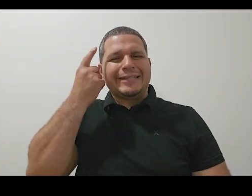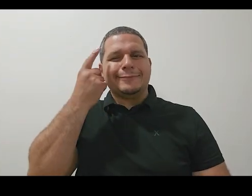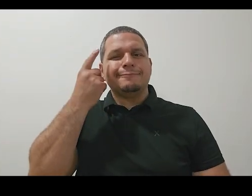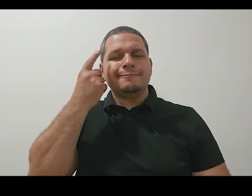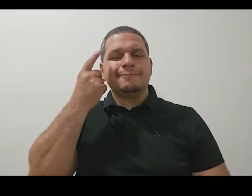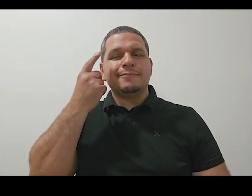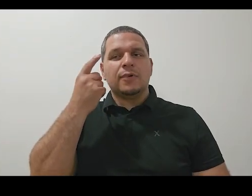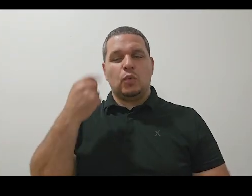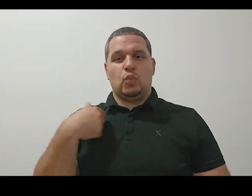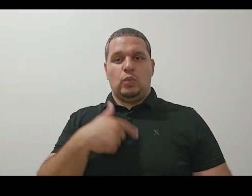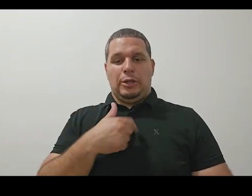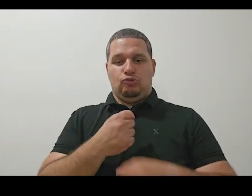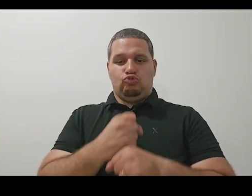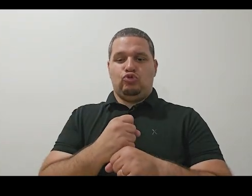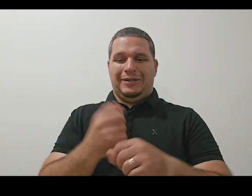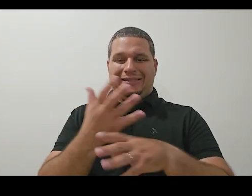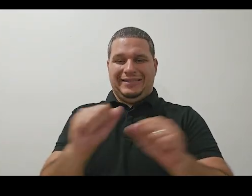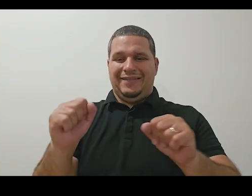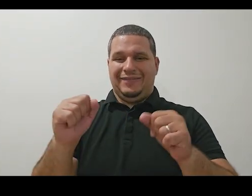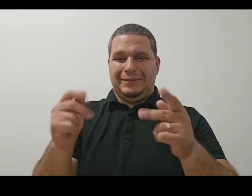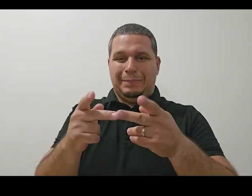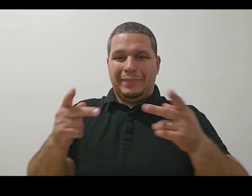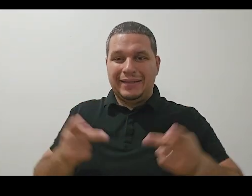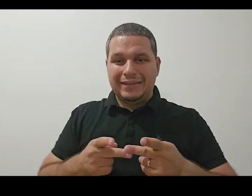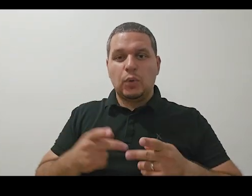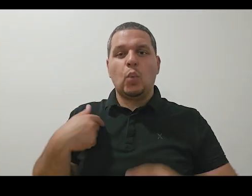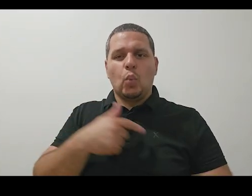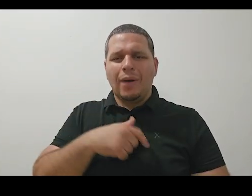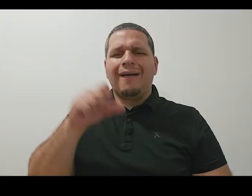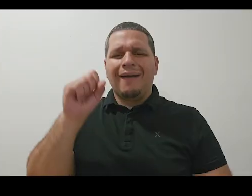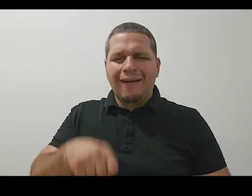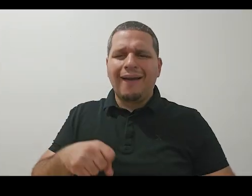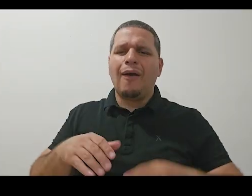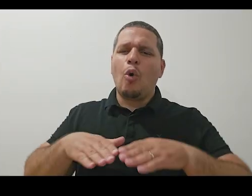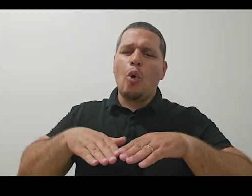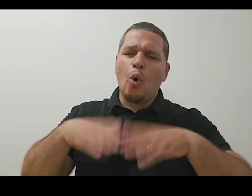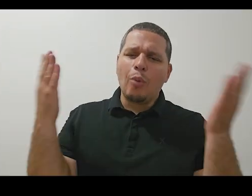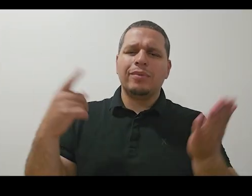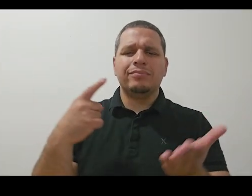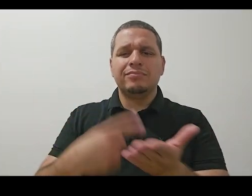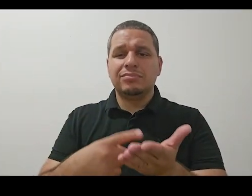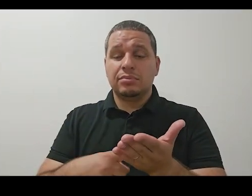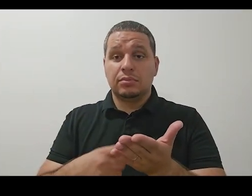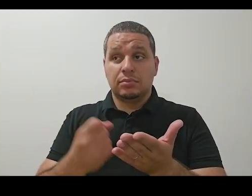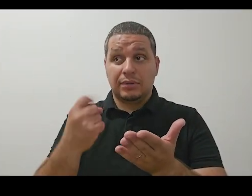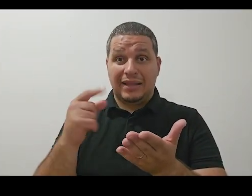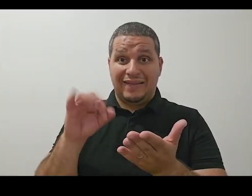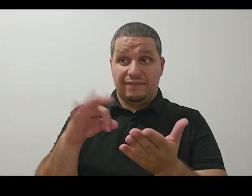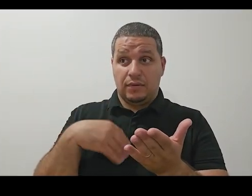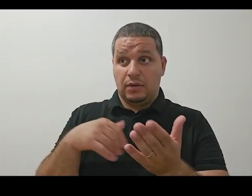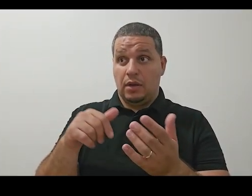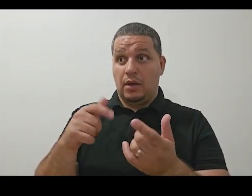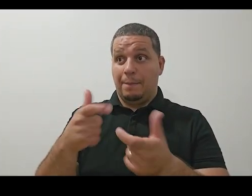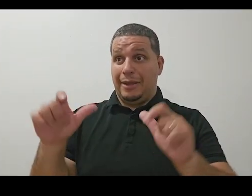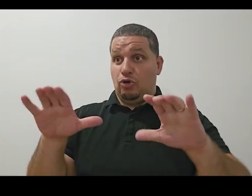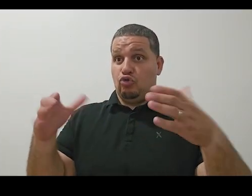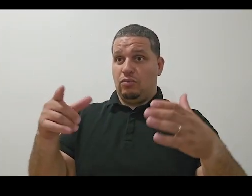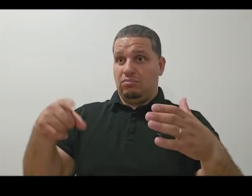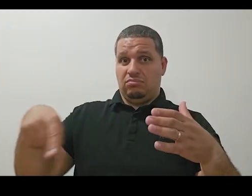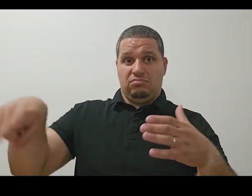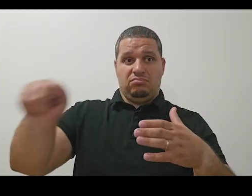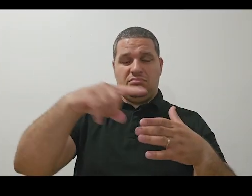we get it. And so we create a safe space that we could talk about things that we may not, if we're in a